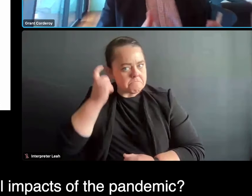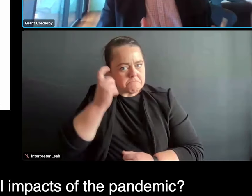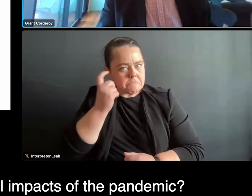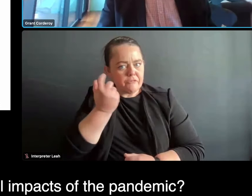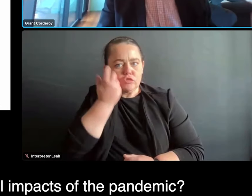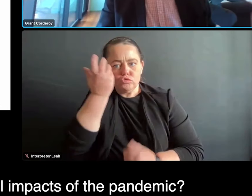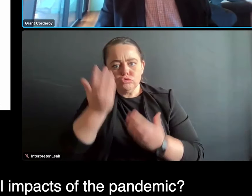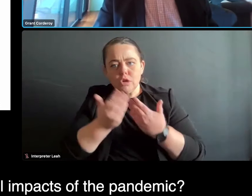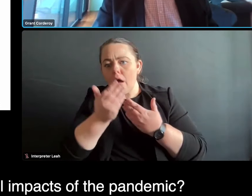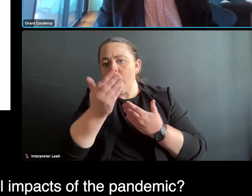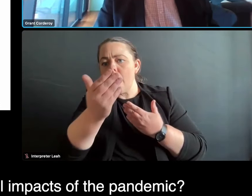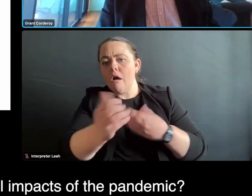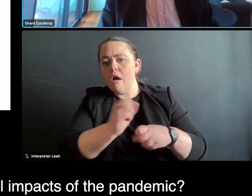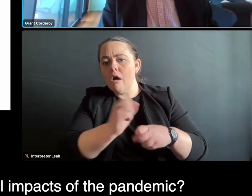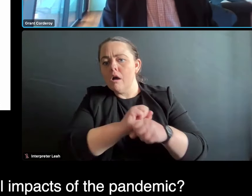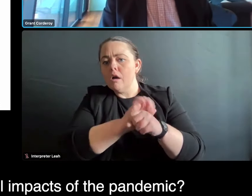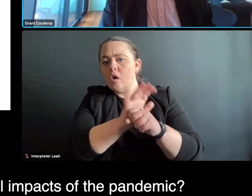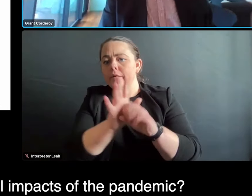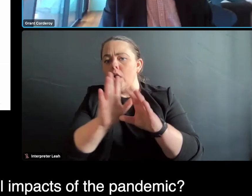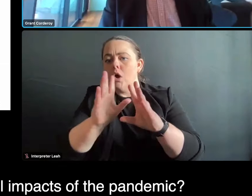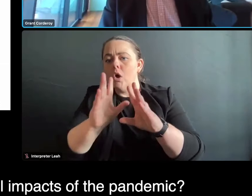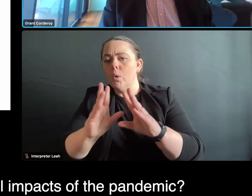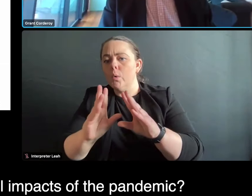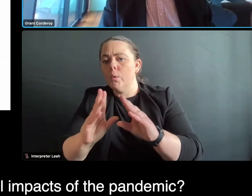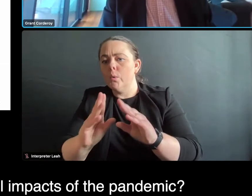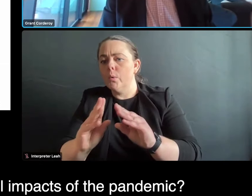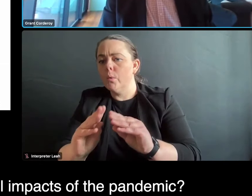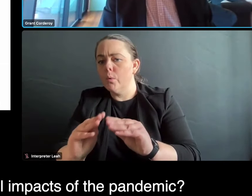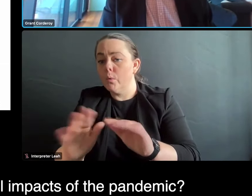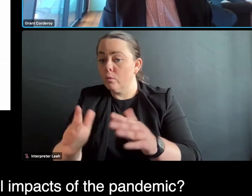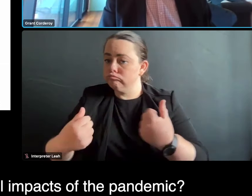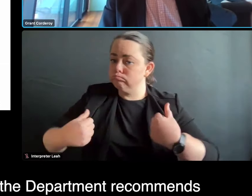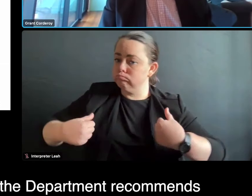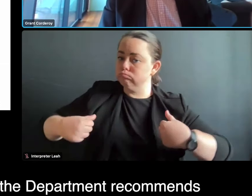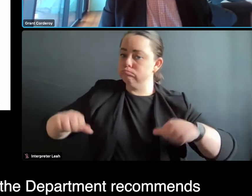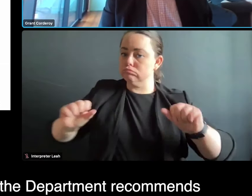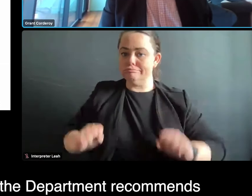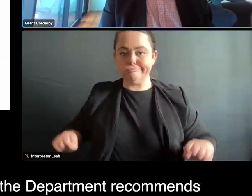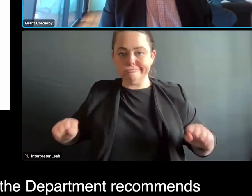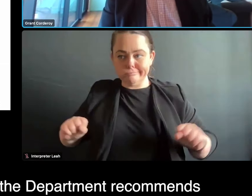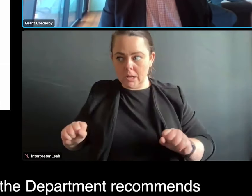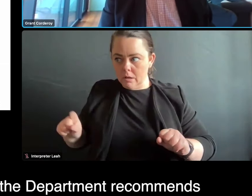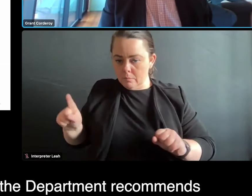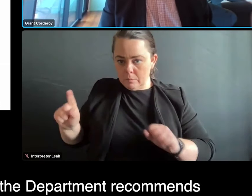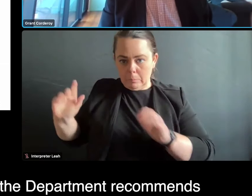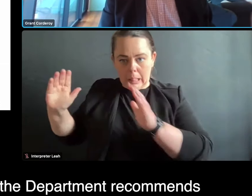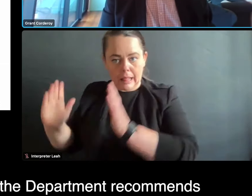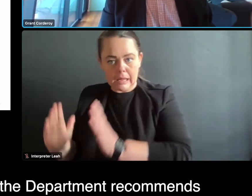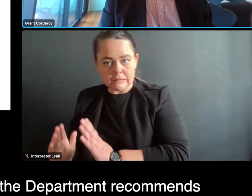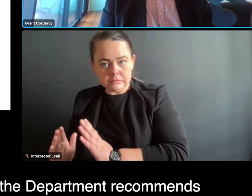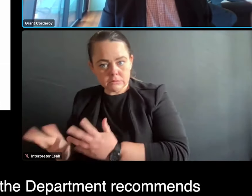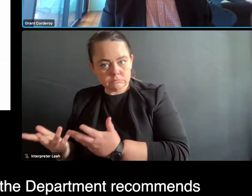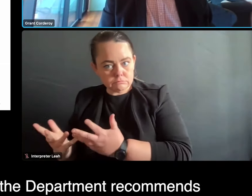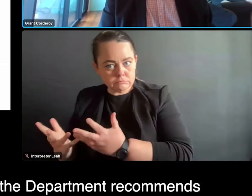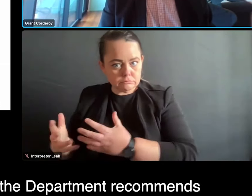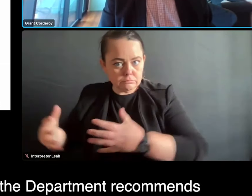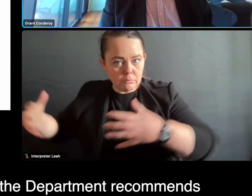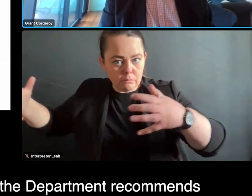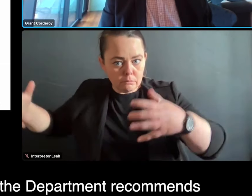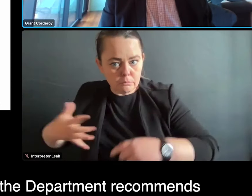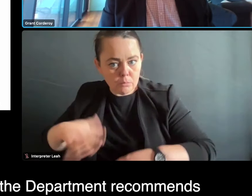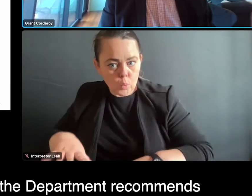hopefully recover from the full impacts of the pandemic? And again, we recommend, and the